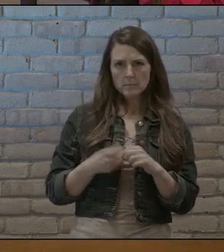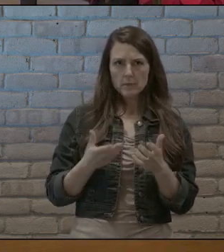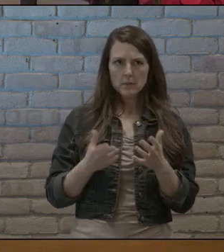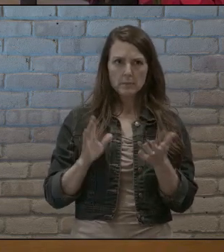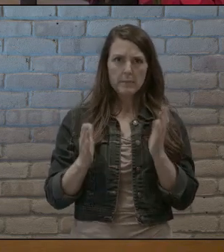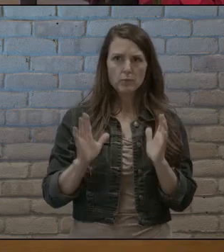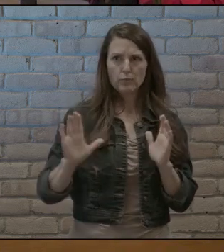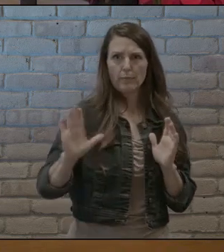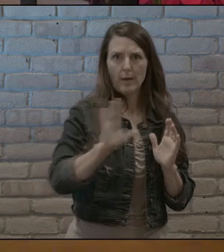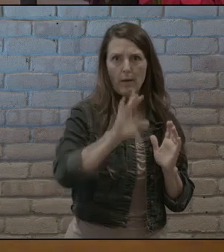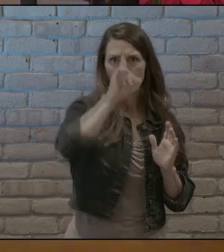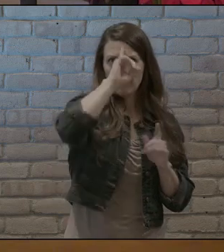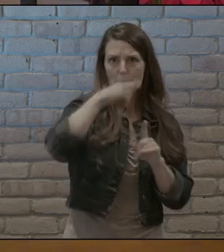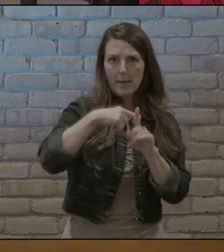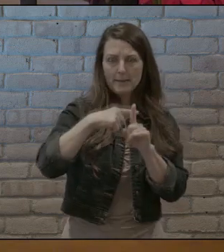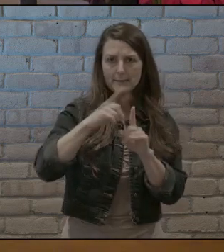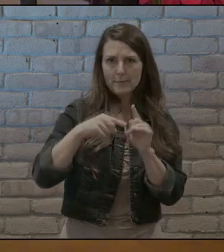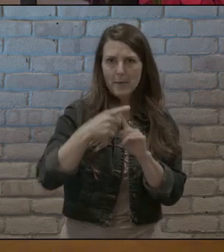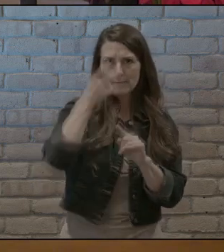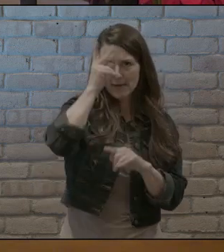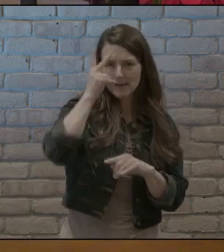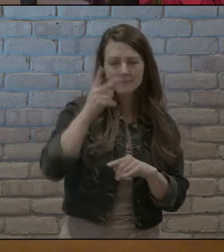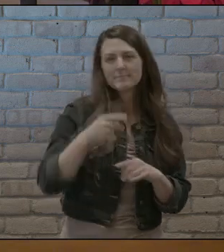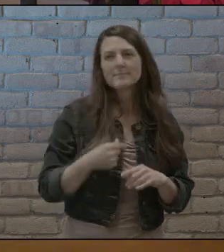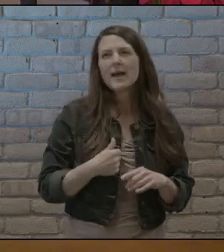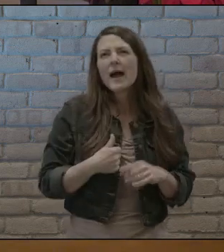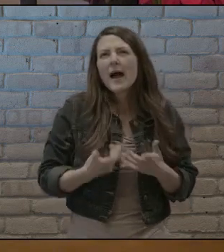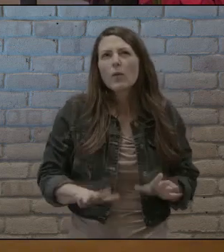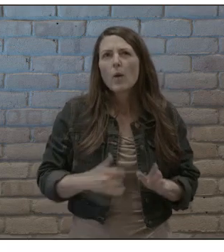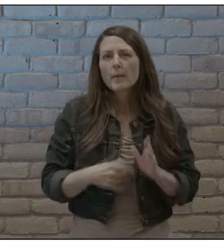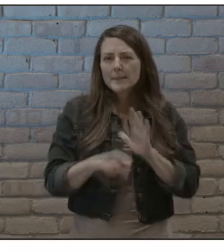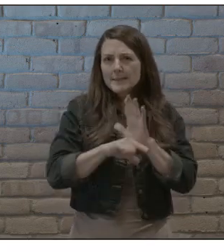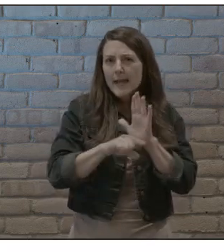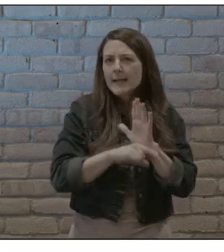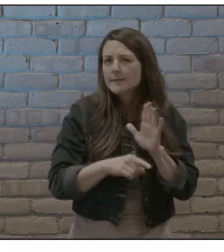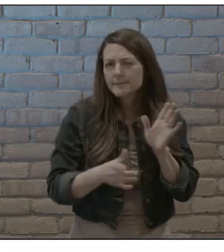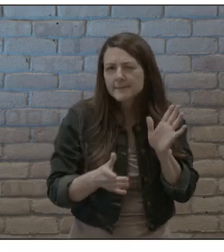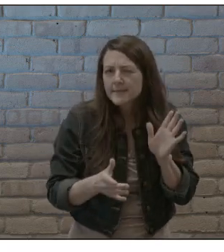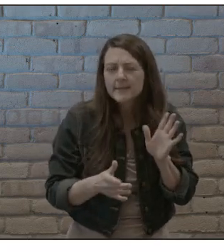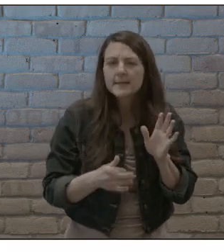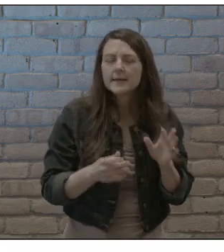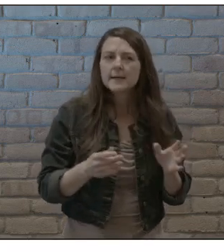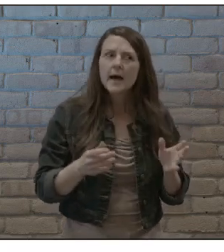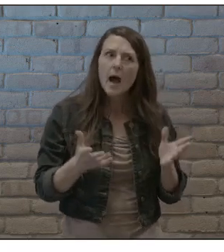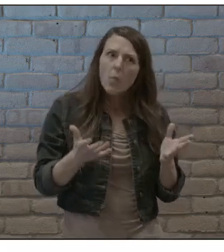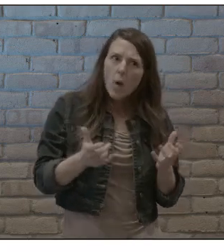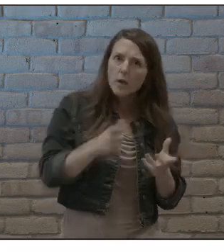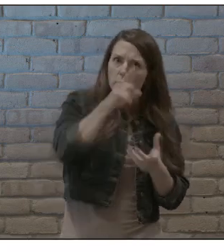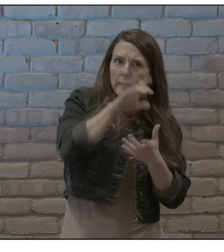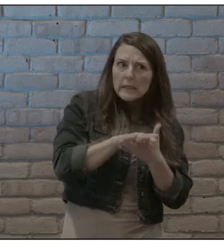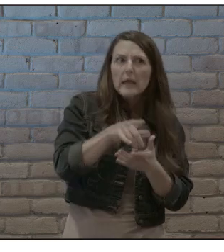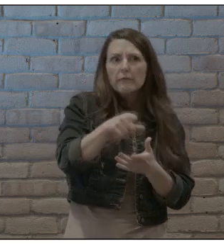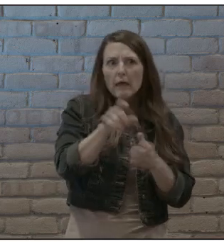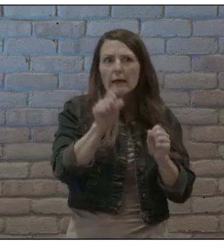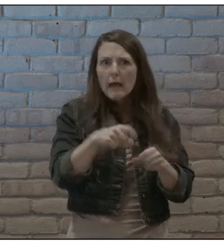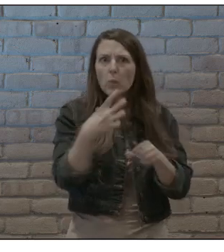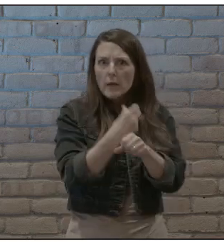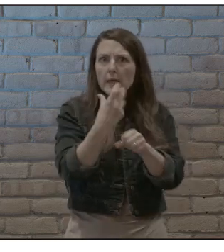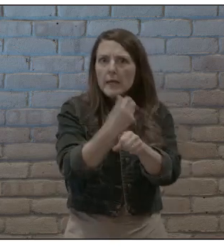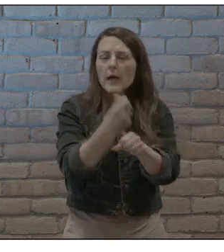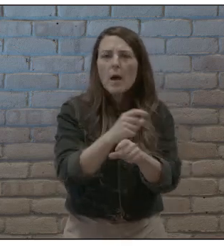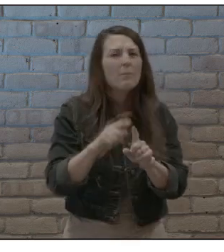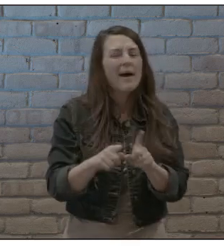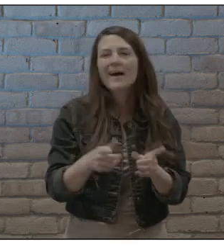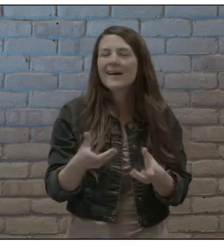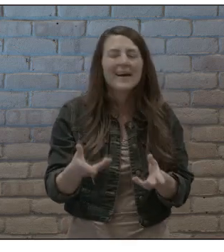being positive. And it's not that I want to be negative. It's not that I don't want to believe that they're going to do good. I just can't